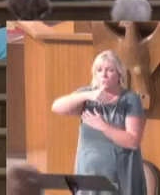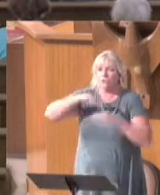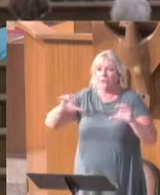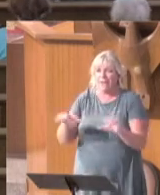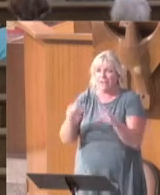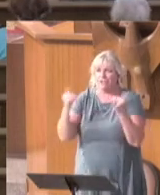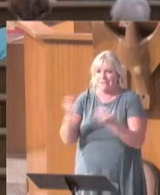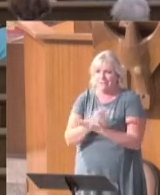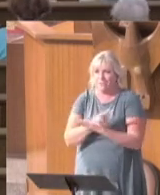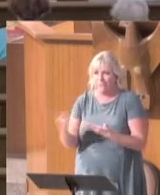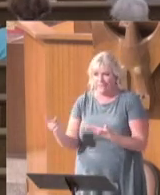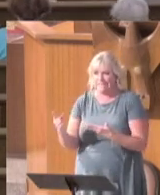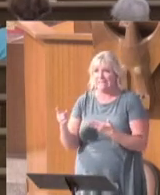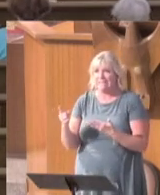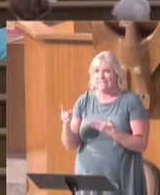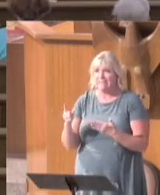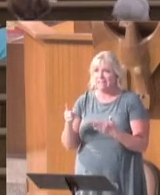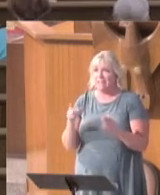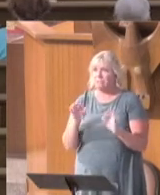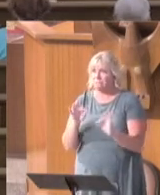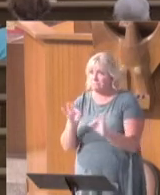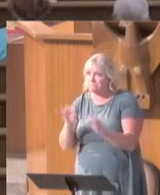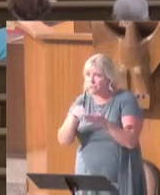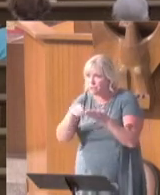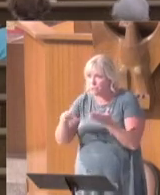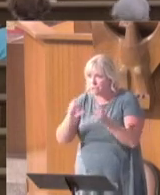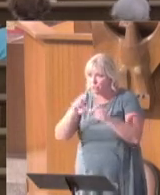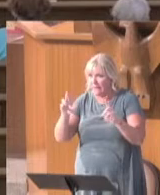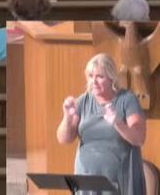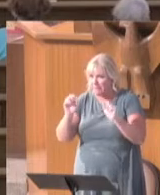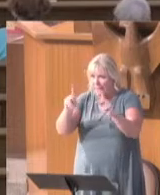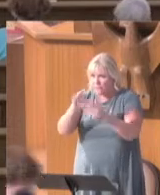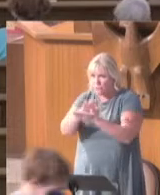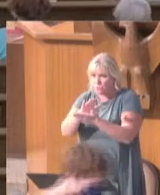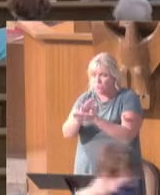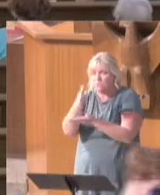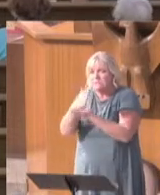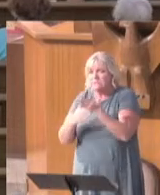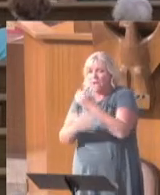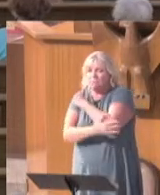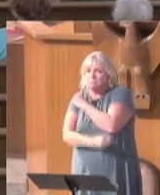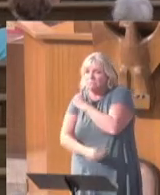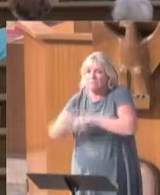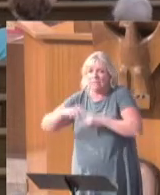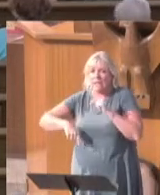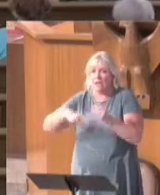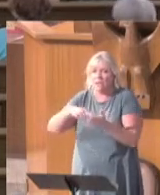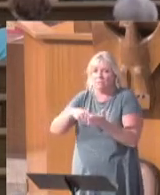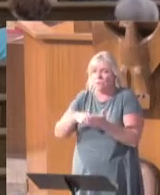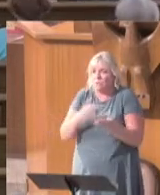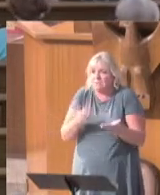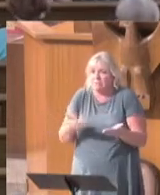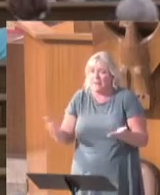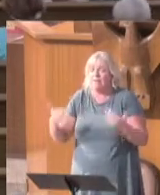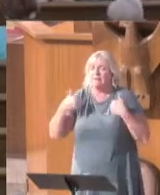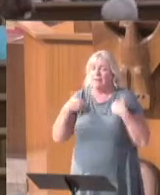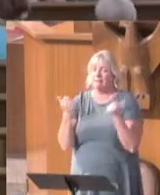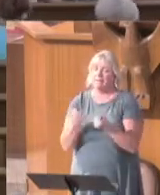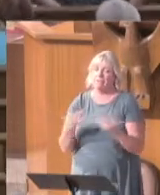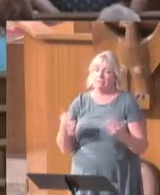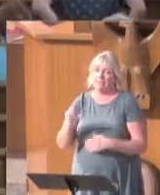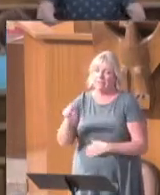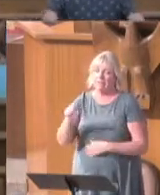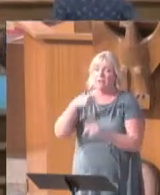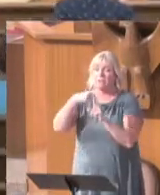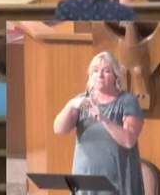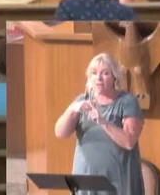that as our students go back to school, that those students who aren't able to afford supplies have what they need. And thank you for the work you're doing to also support